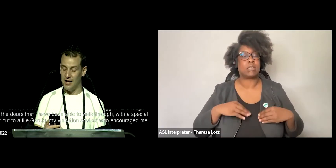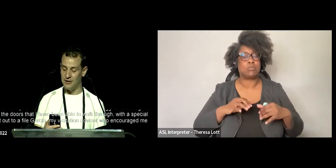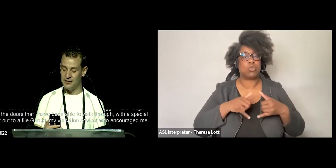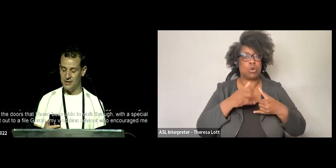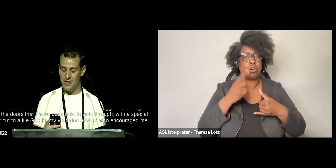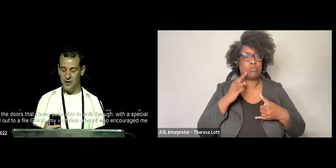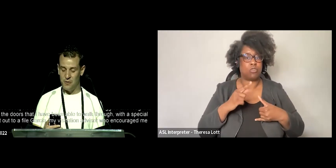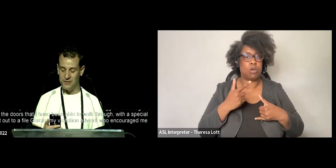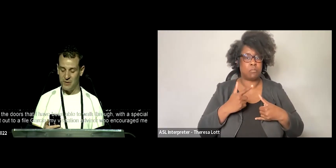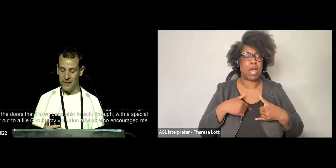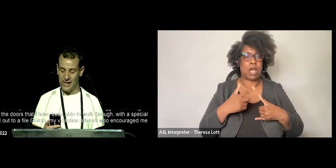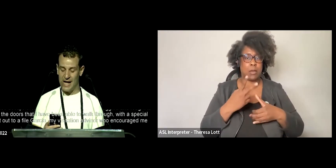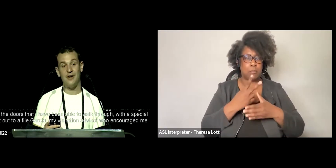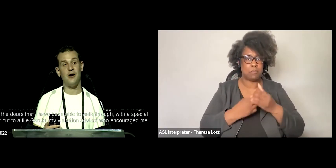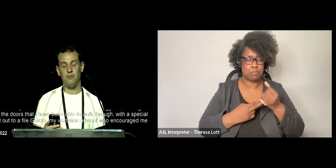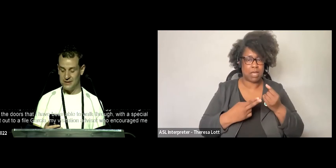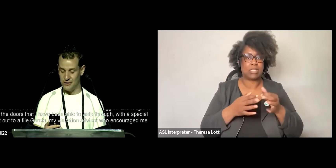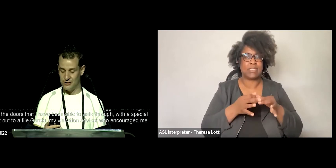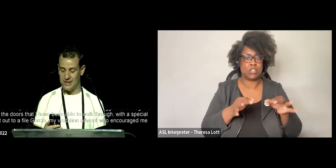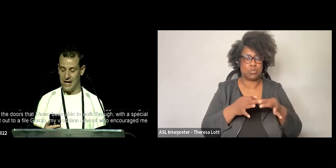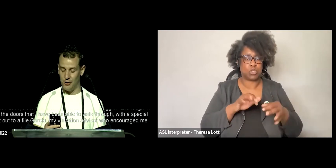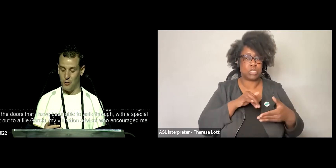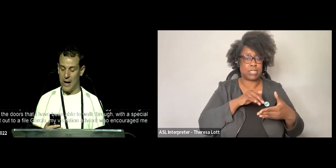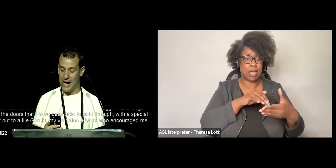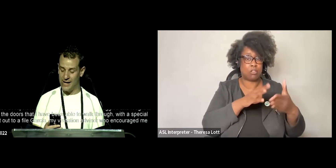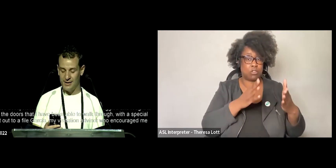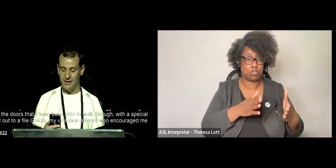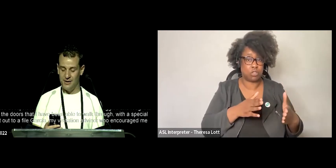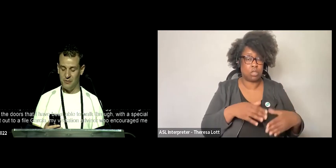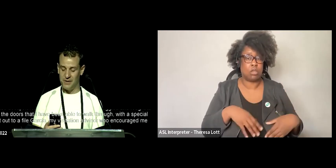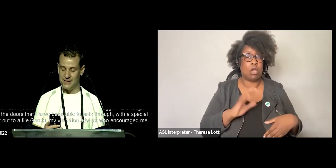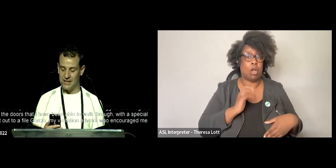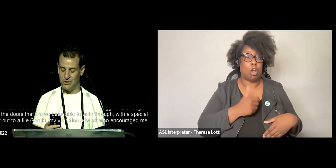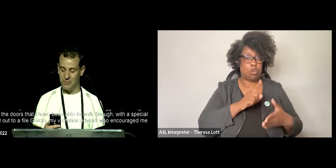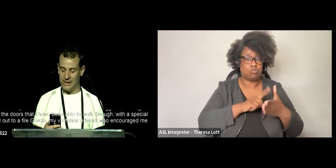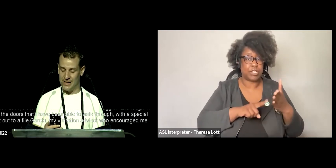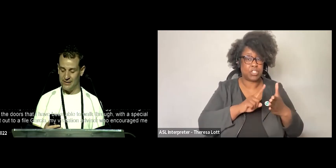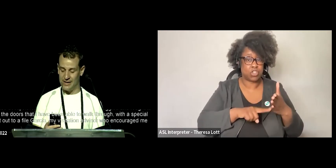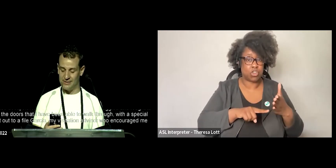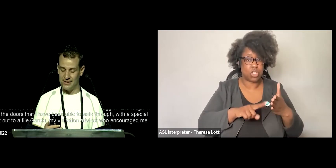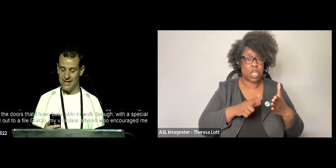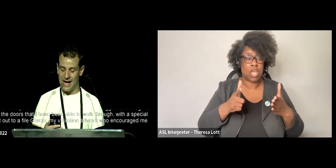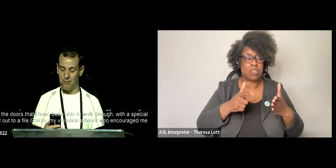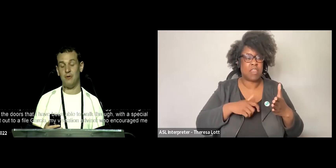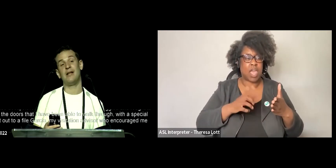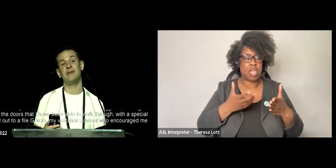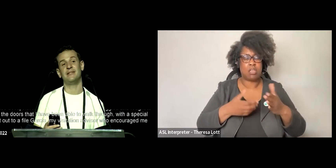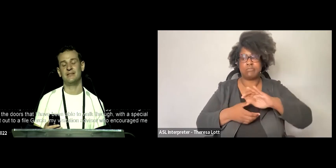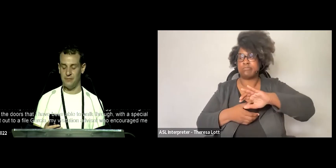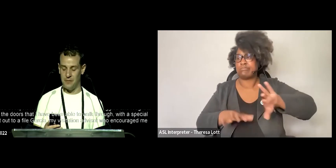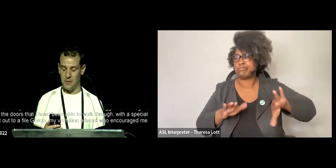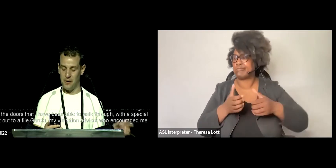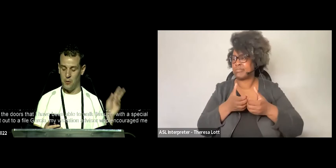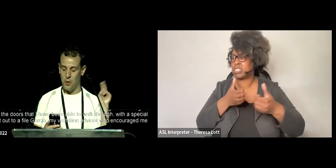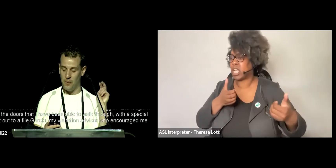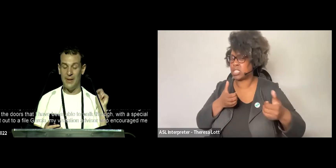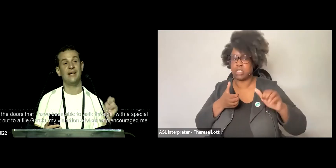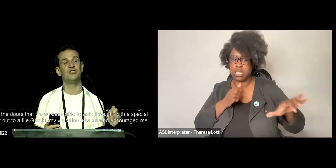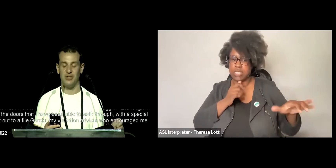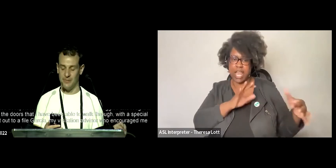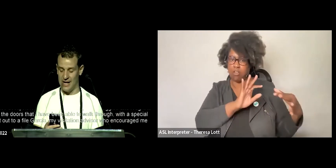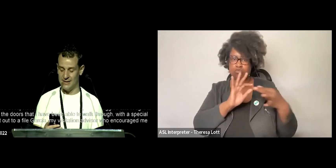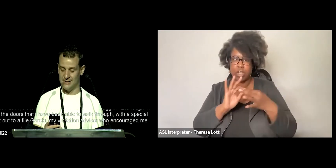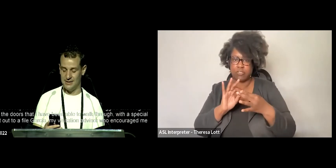education scholars who have typically had our research siloed away, with the assumption being that it doesn't have relevance for,